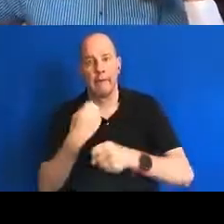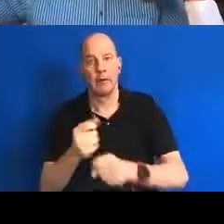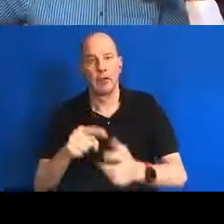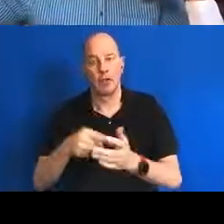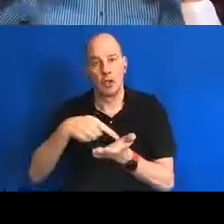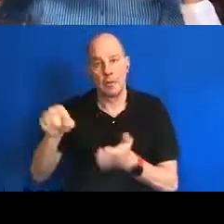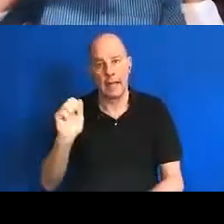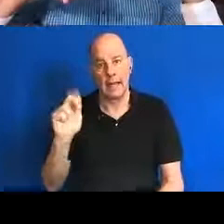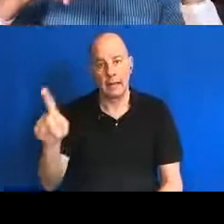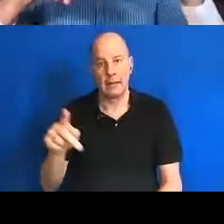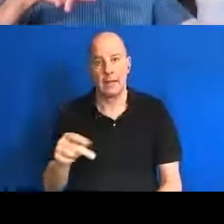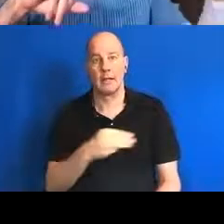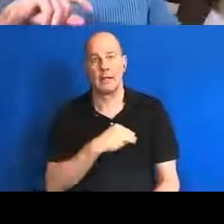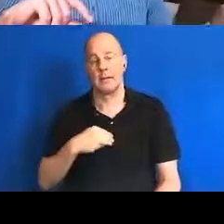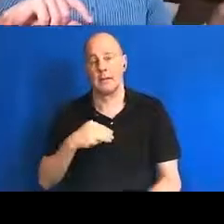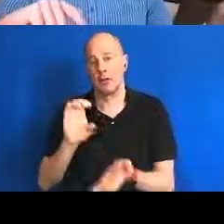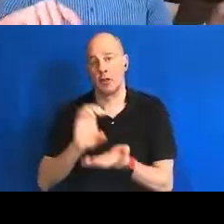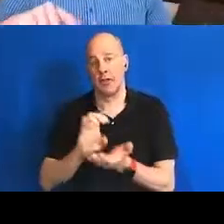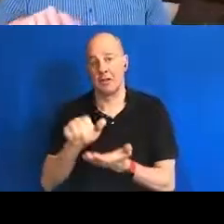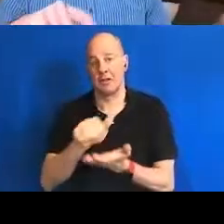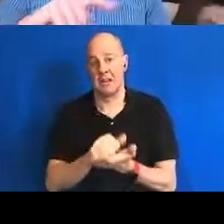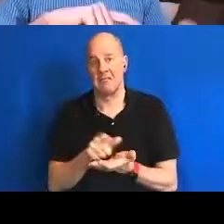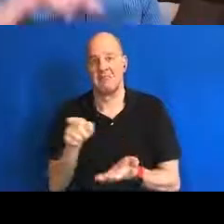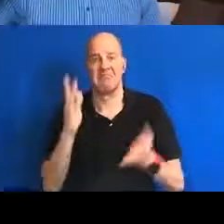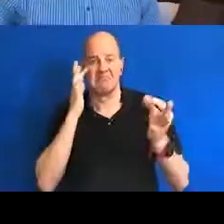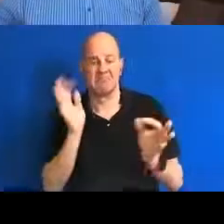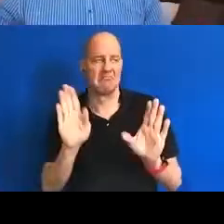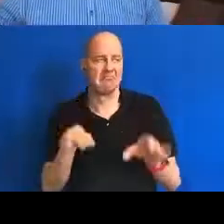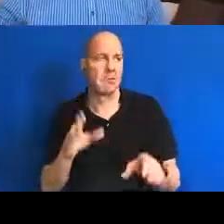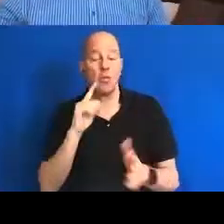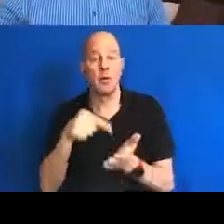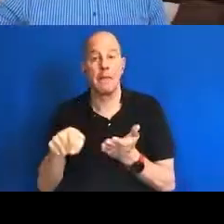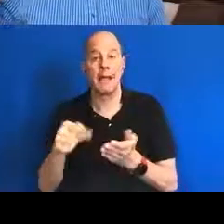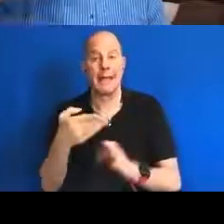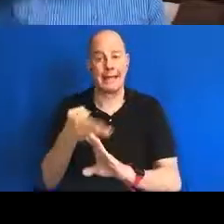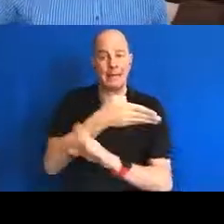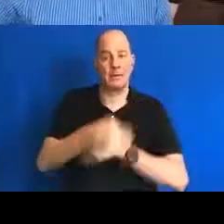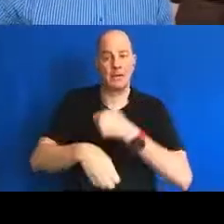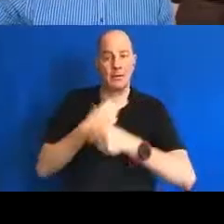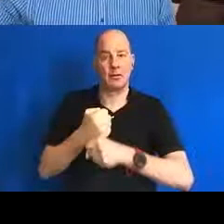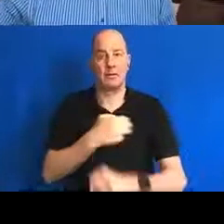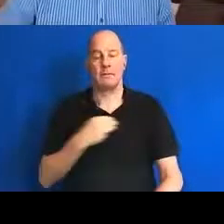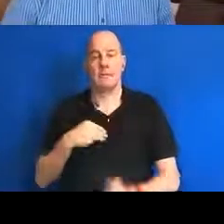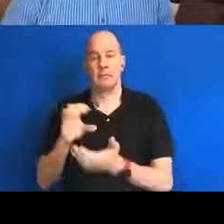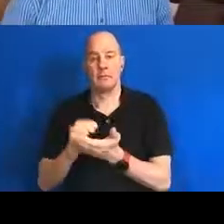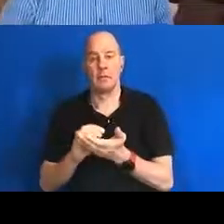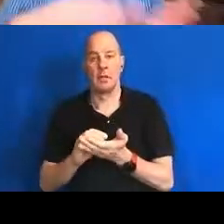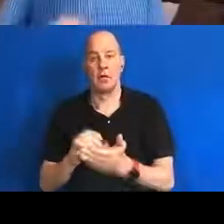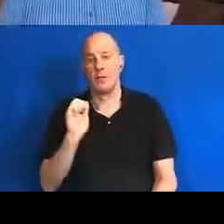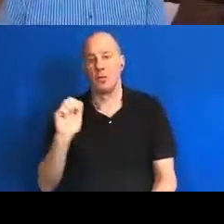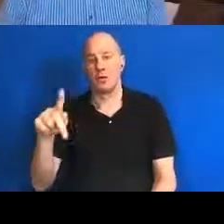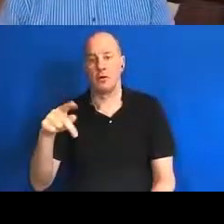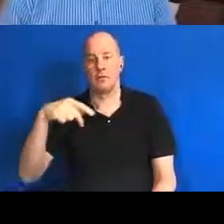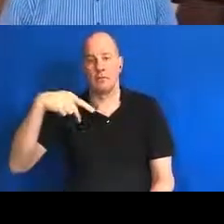member capital account, they were just going to pay the previous year's member capital retained patronage out to the members